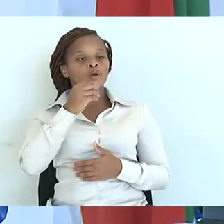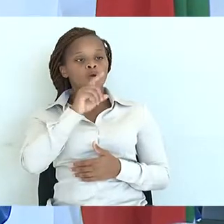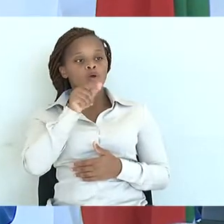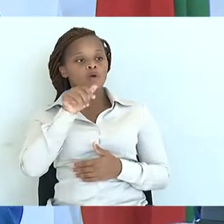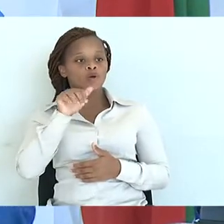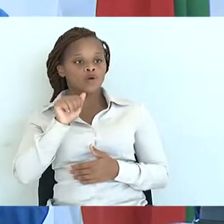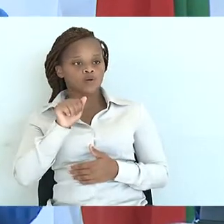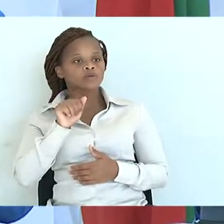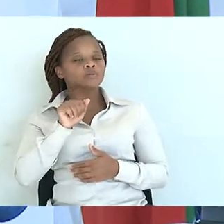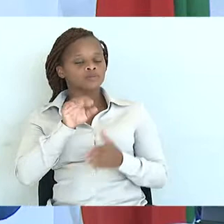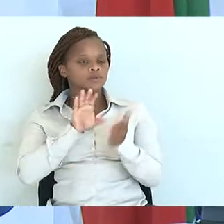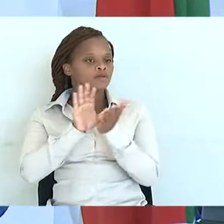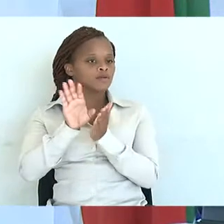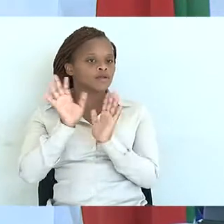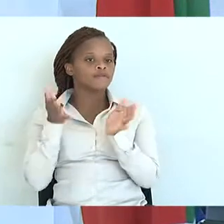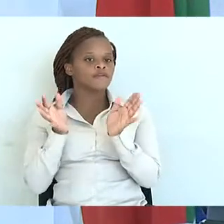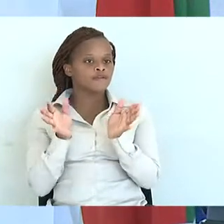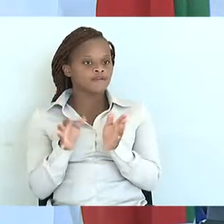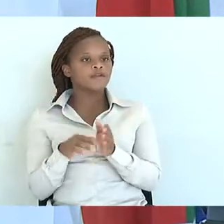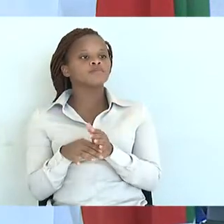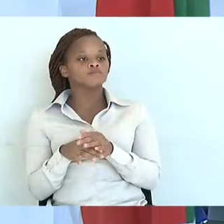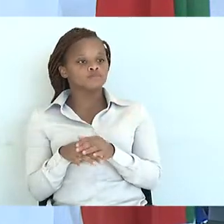ifurniture iyarana.